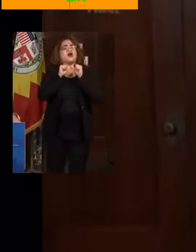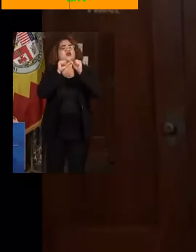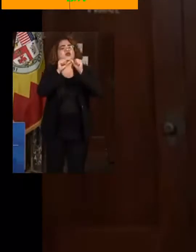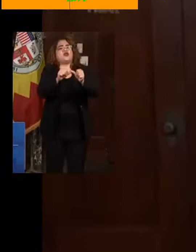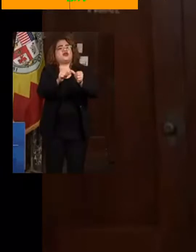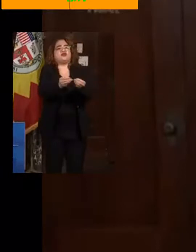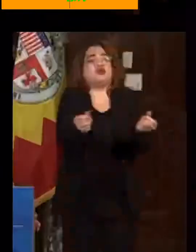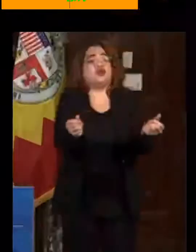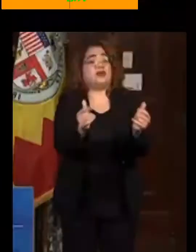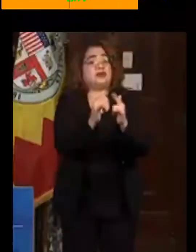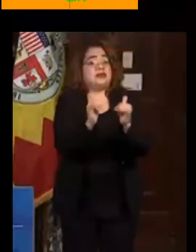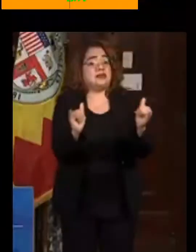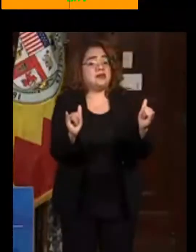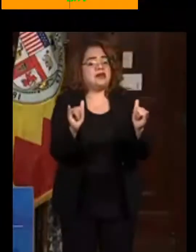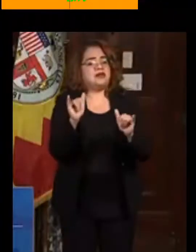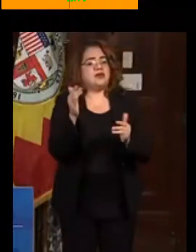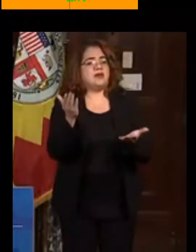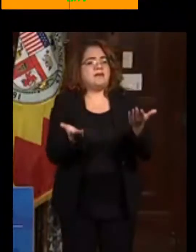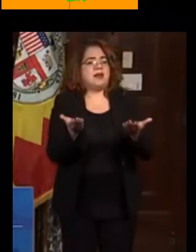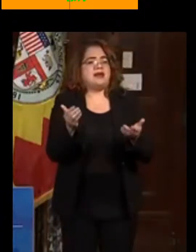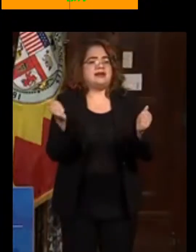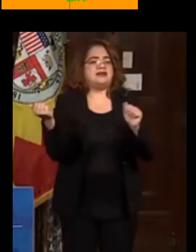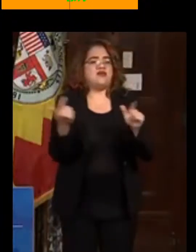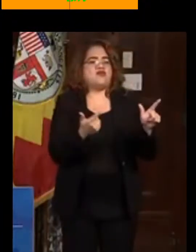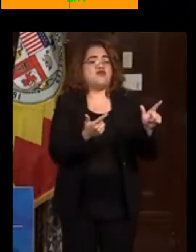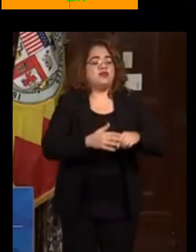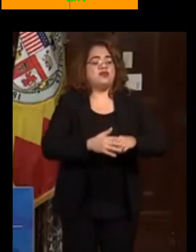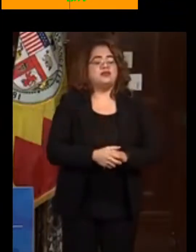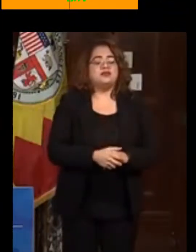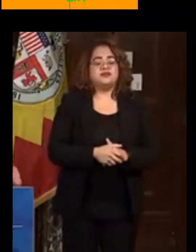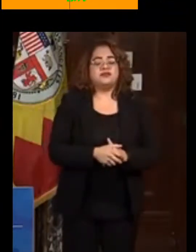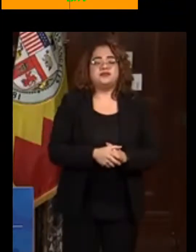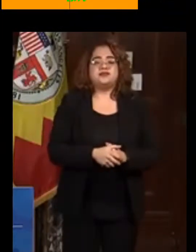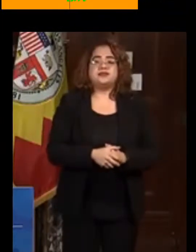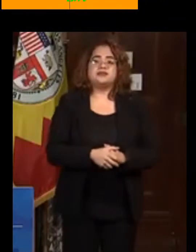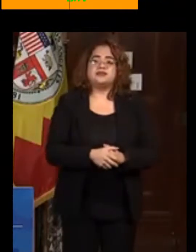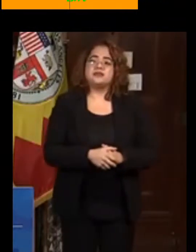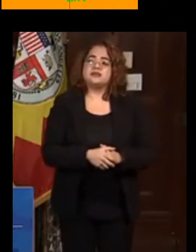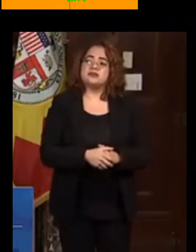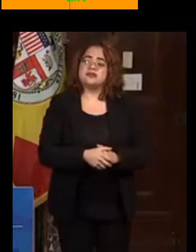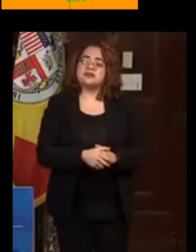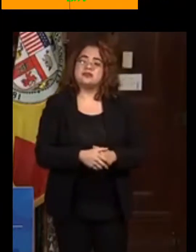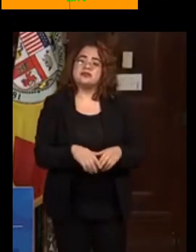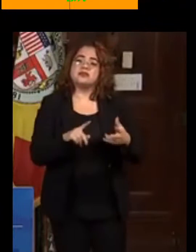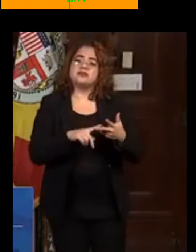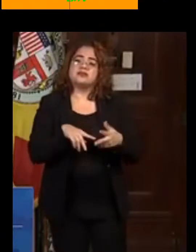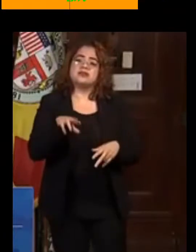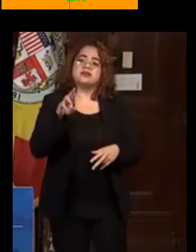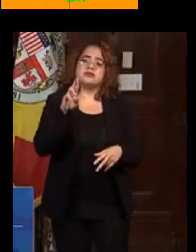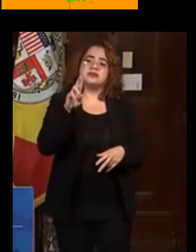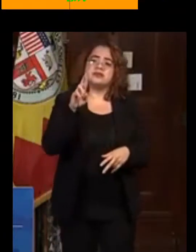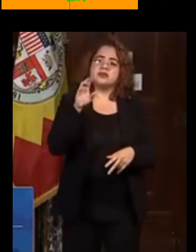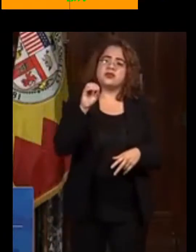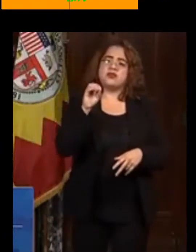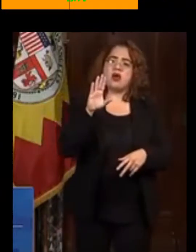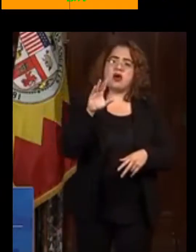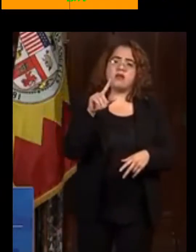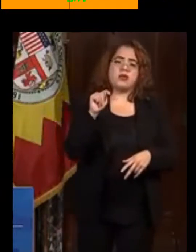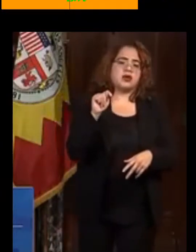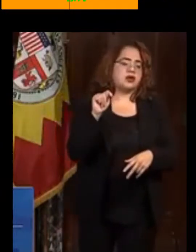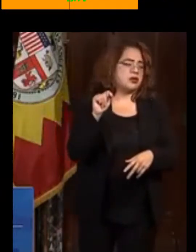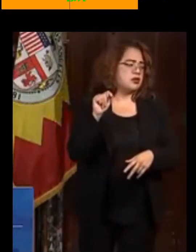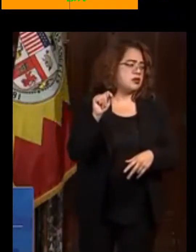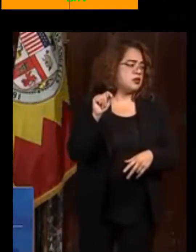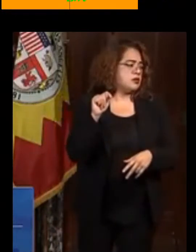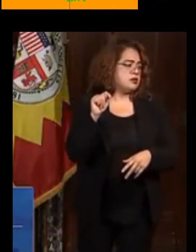Thanks. Next question, please. Thank you, and that comes from Robert Koviasek from NBC. Please. Hey,